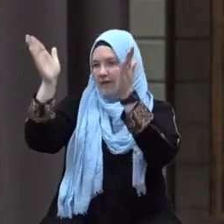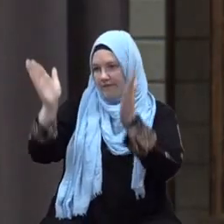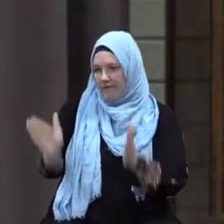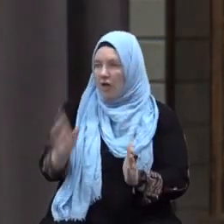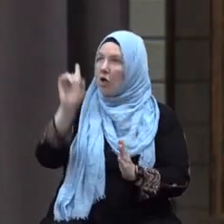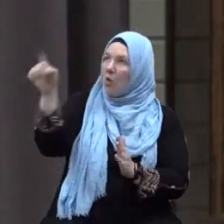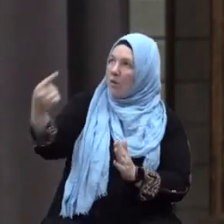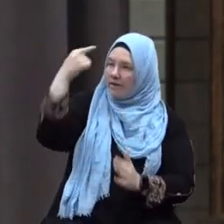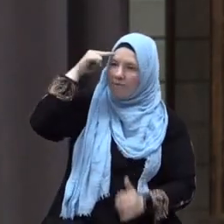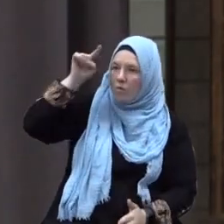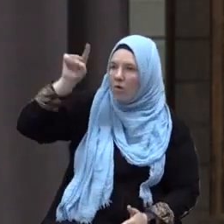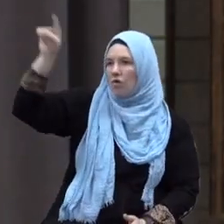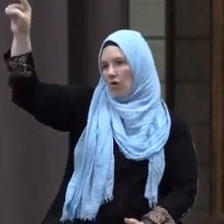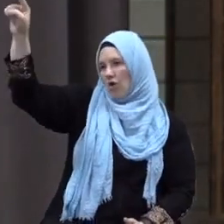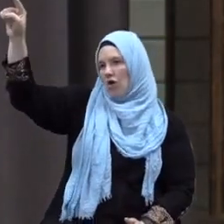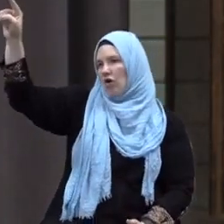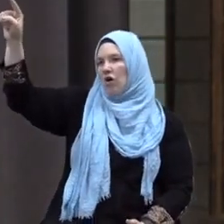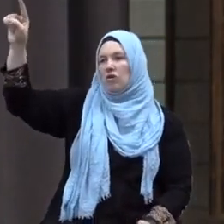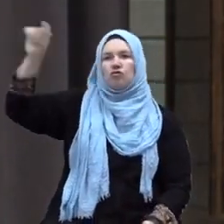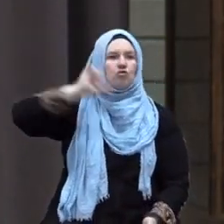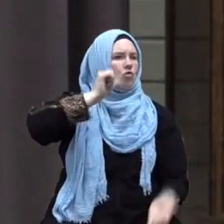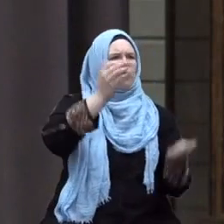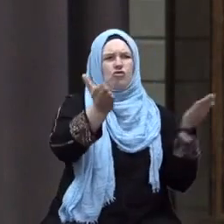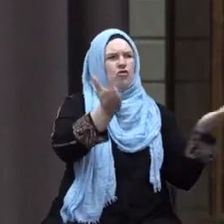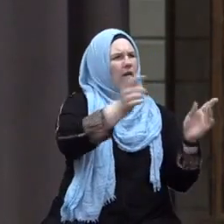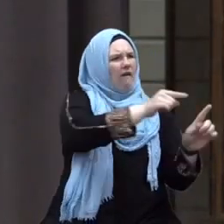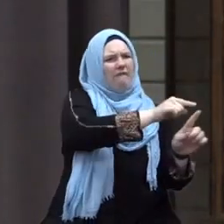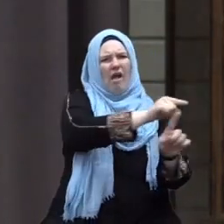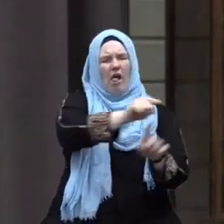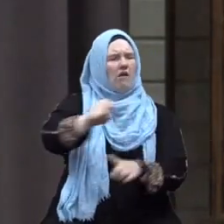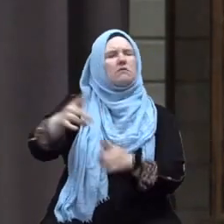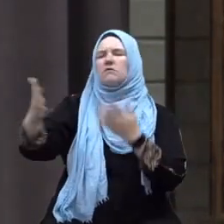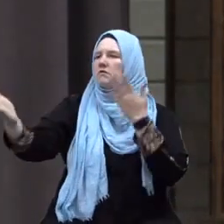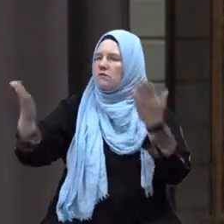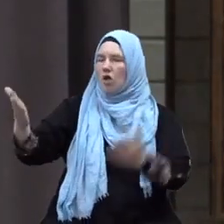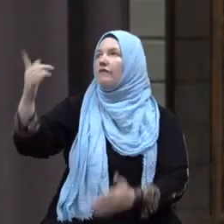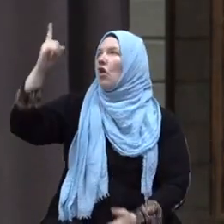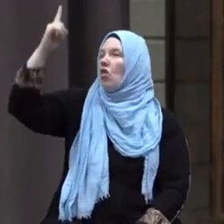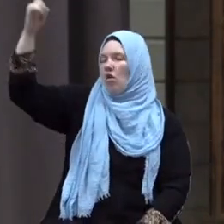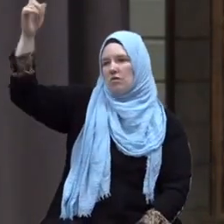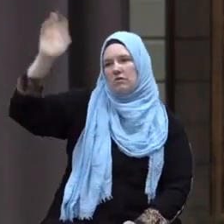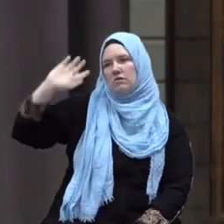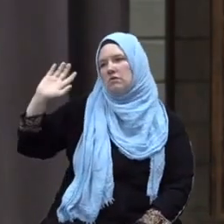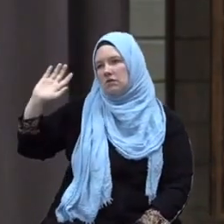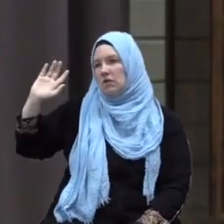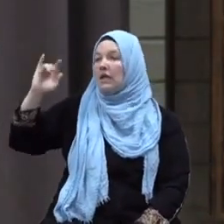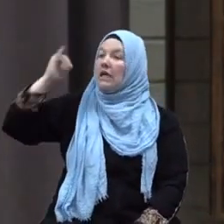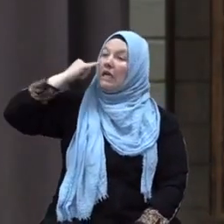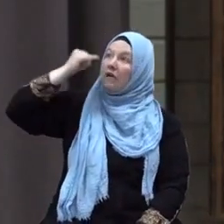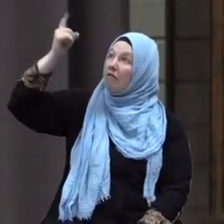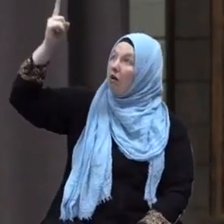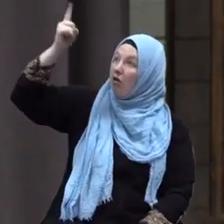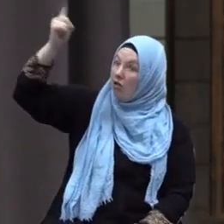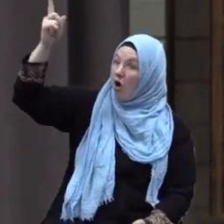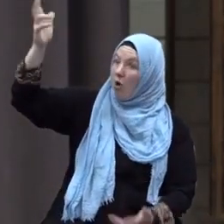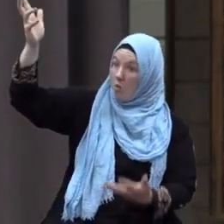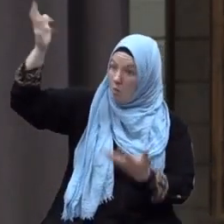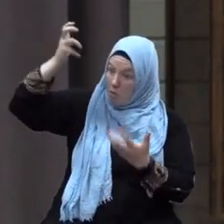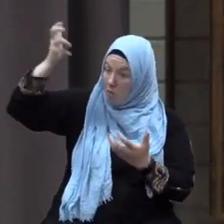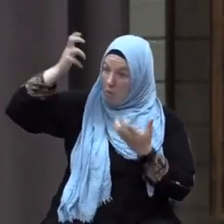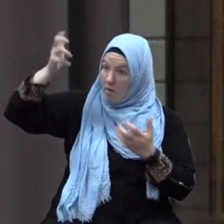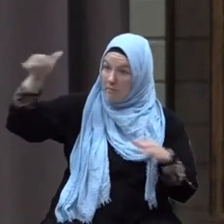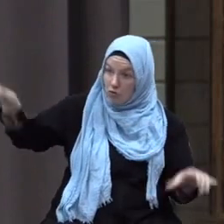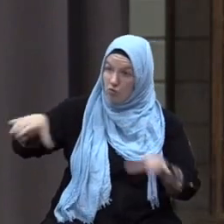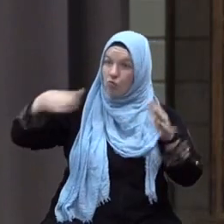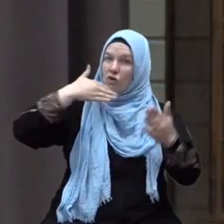but Allah and to serve nobody's cause but Allah's cause. and any cause that is consistent with the